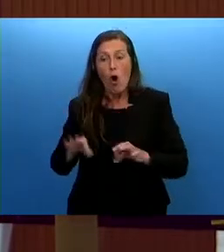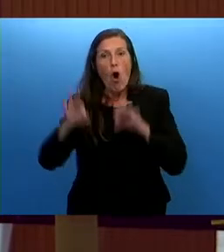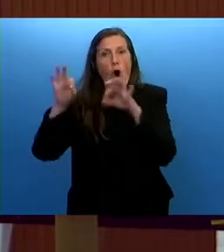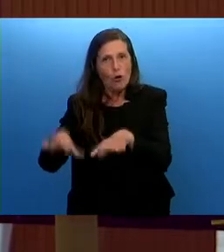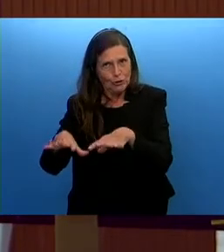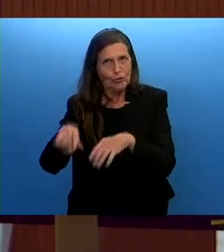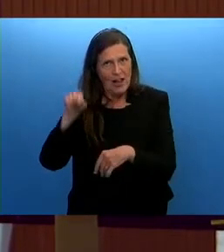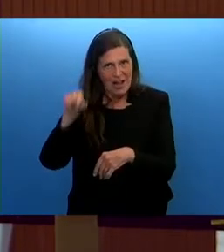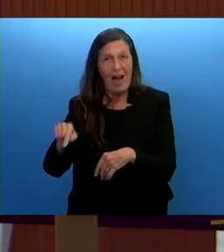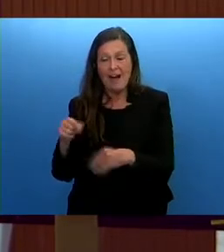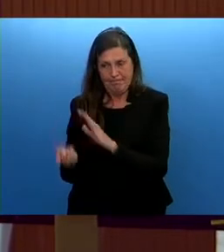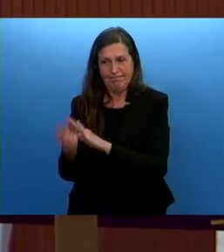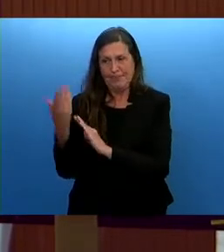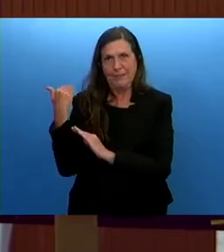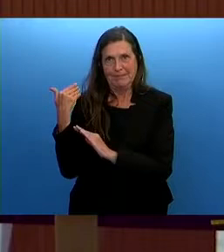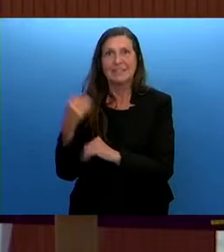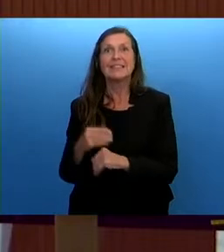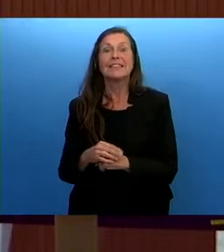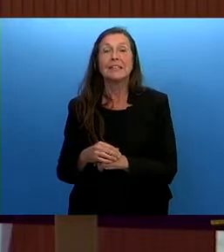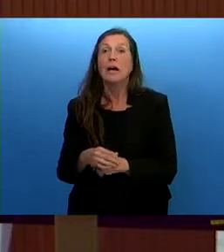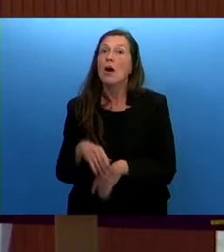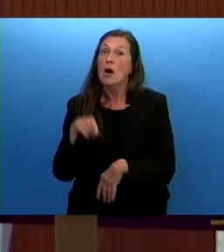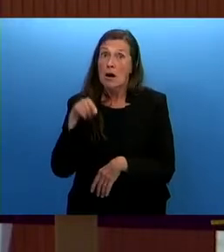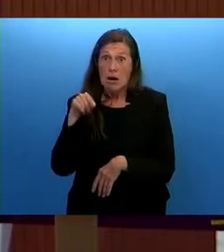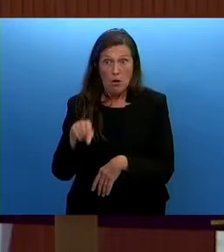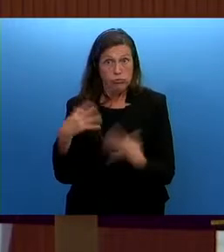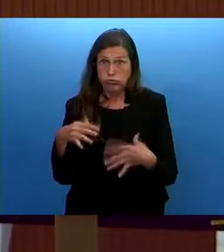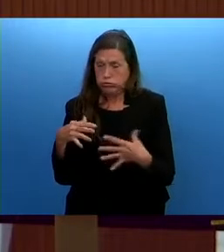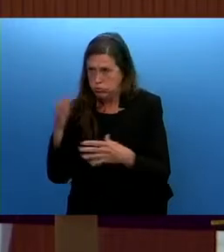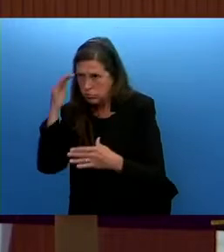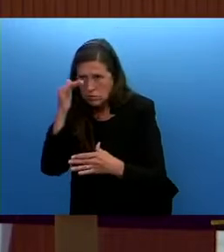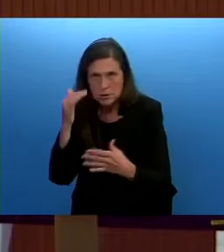meeting, we had some challenges. It was very difficult to secure